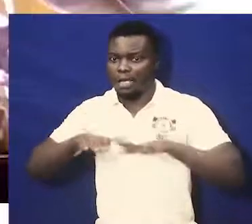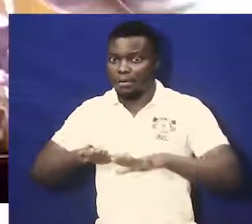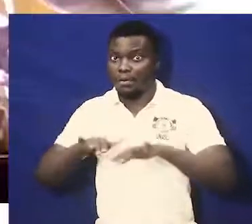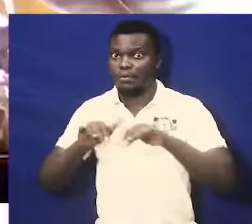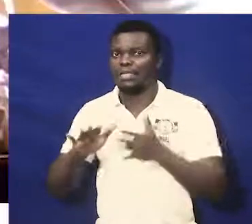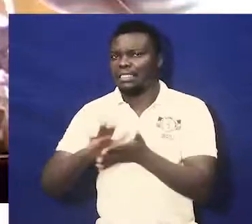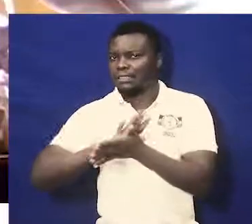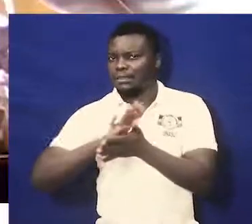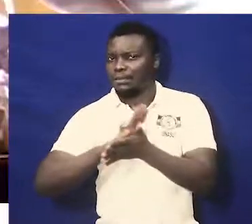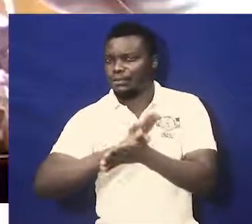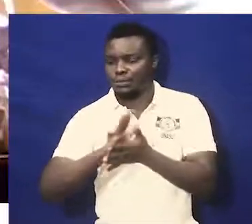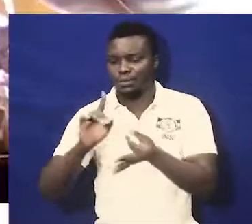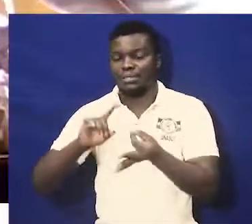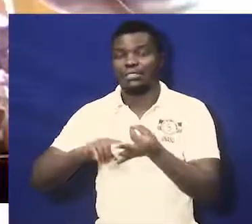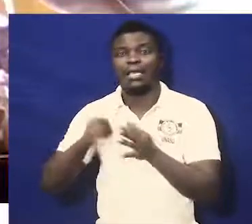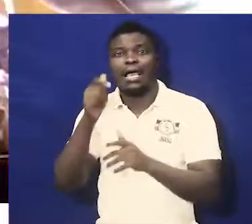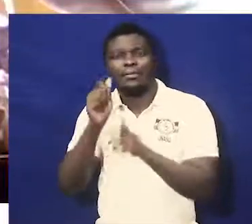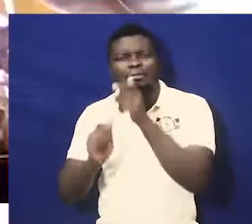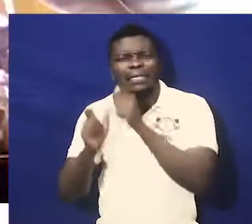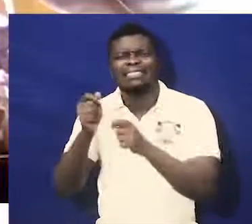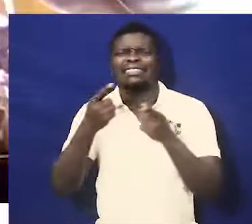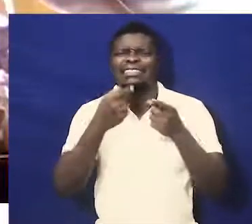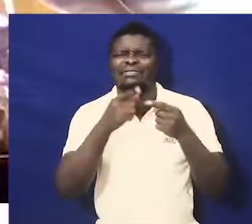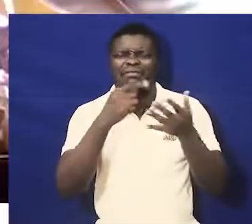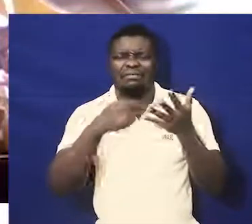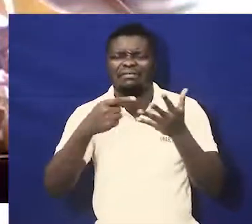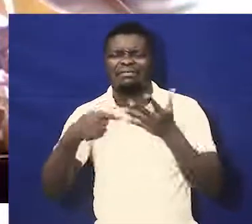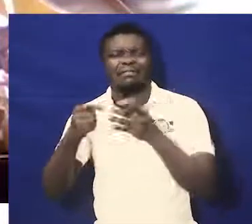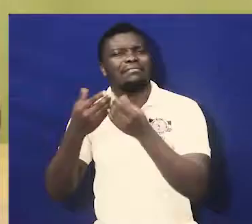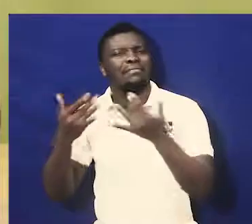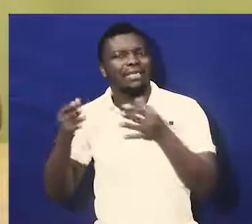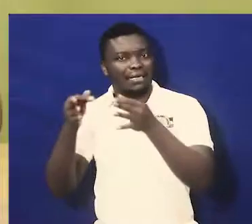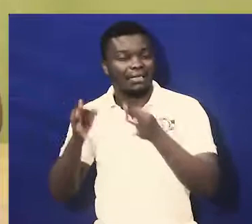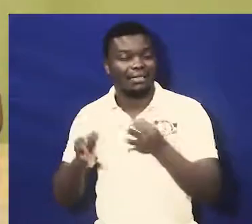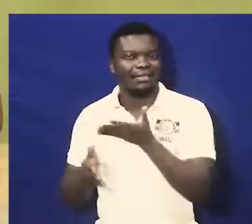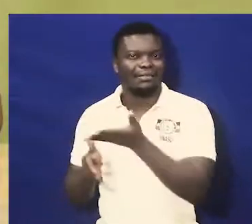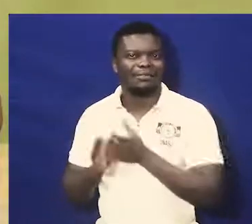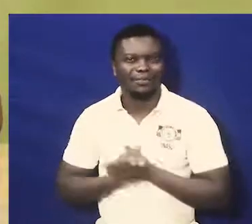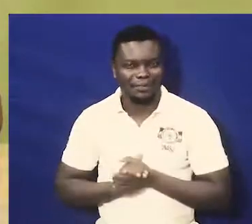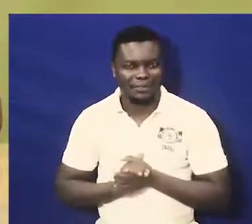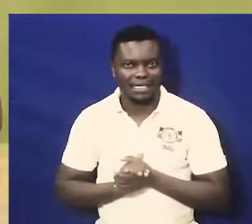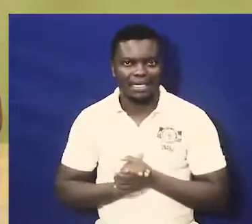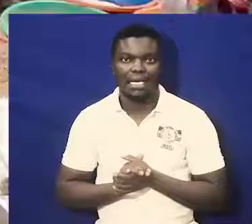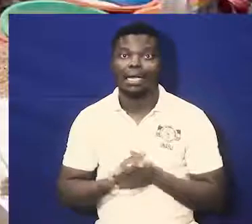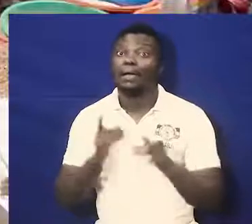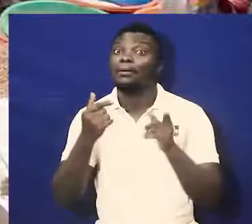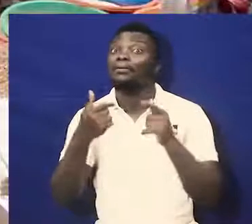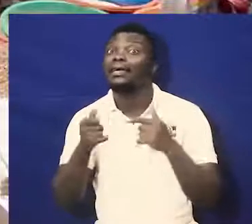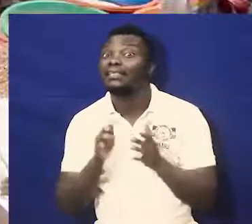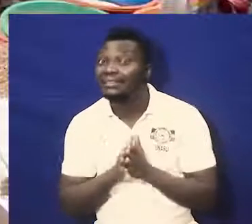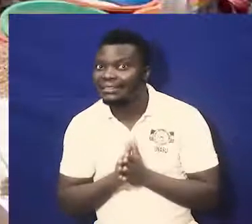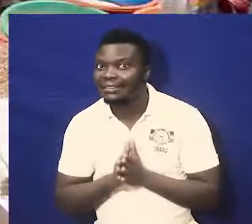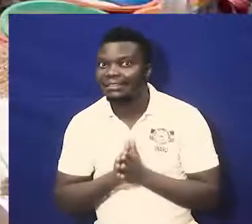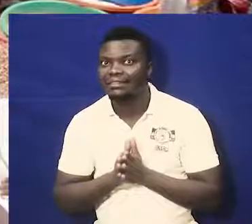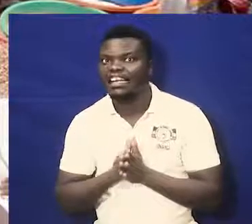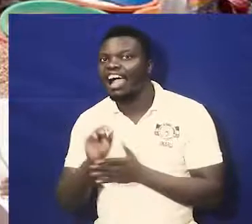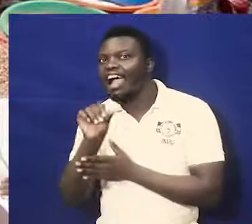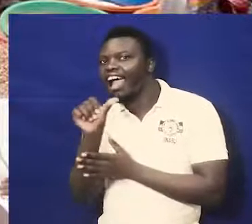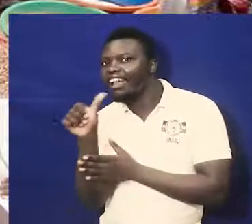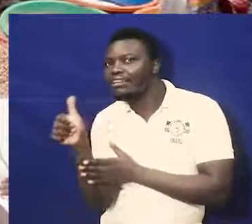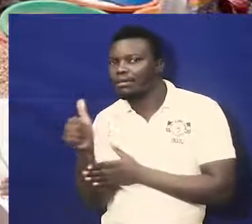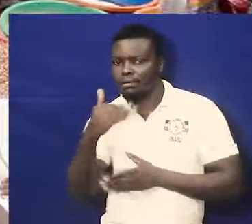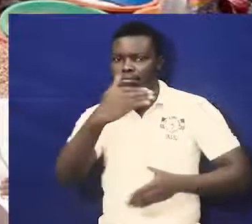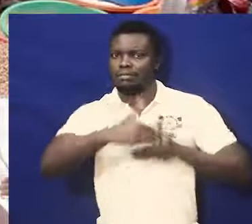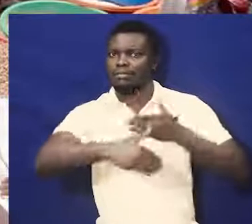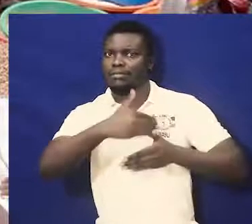soap, has milk, and so many other items. But also, this is another retailing